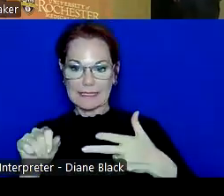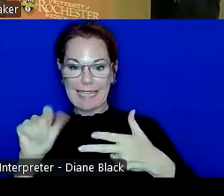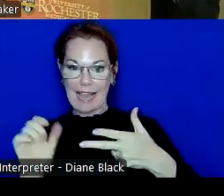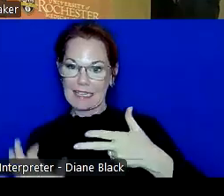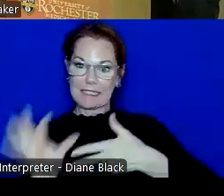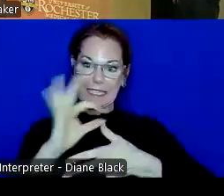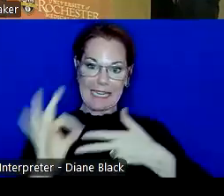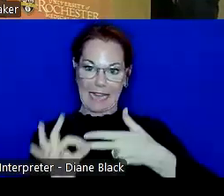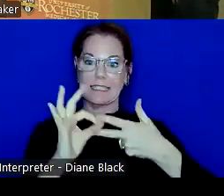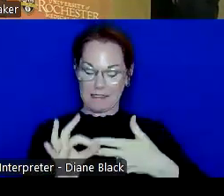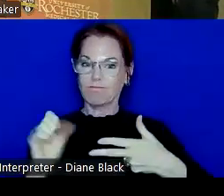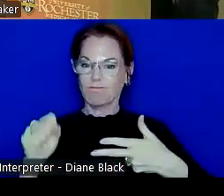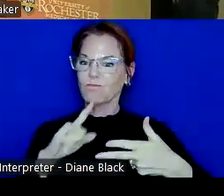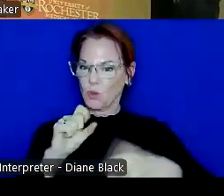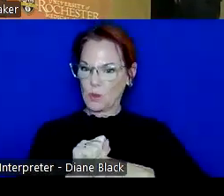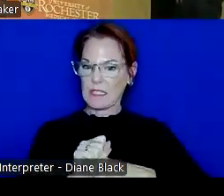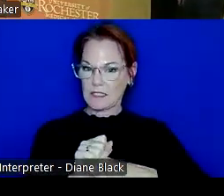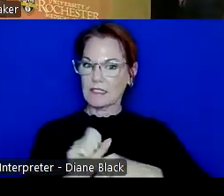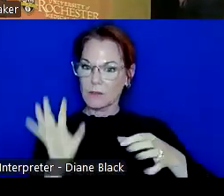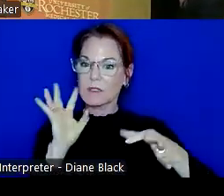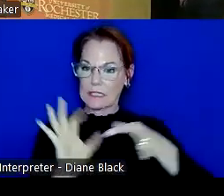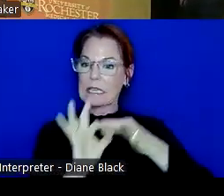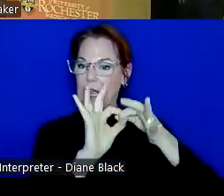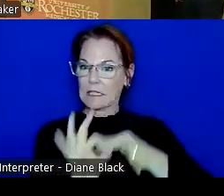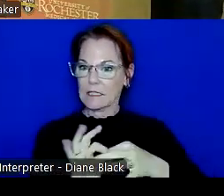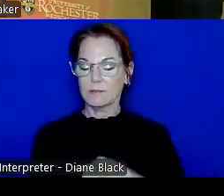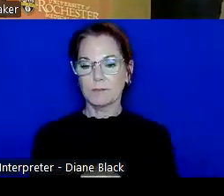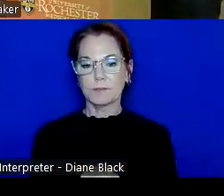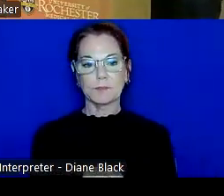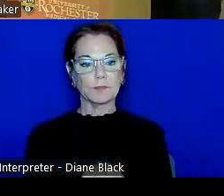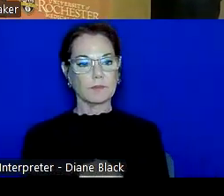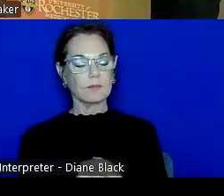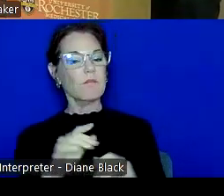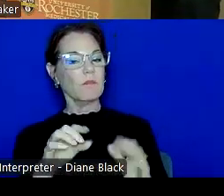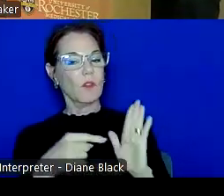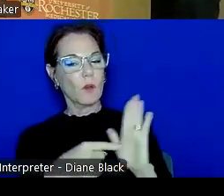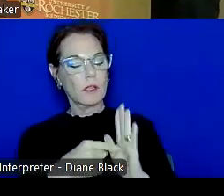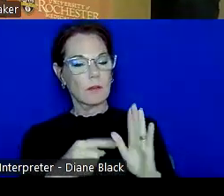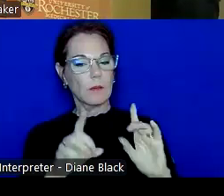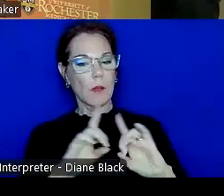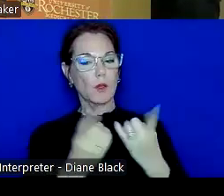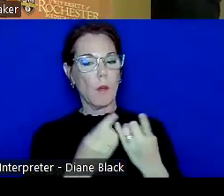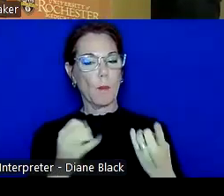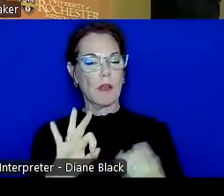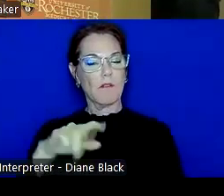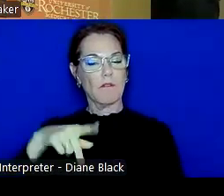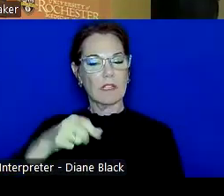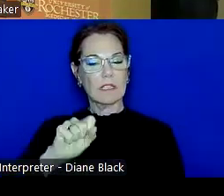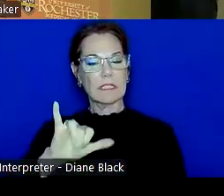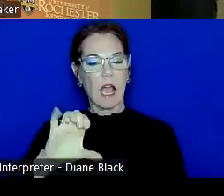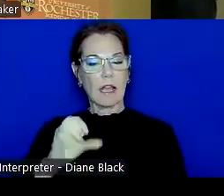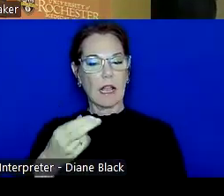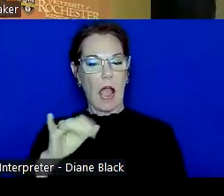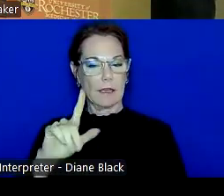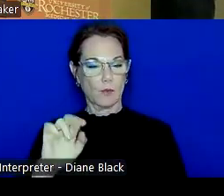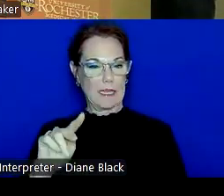we truly see that as being connected. How does a department like the Department of Psychiatry do this work if we have these